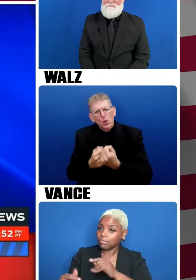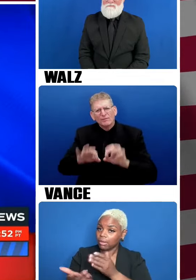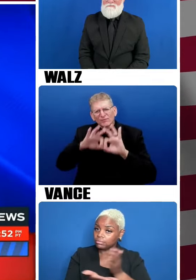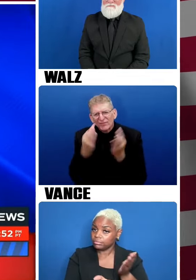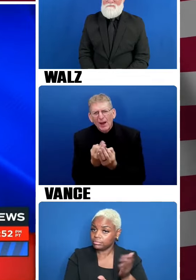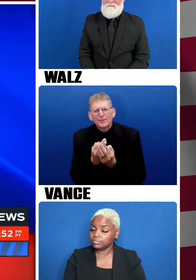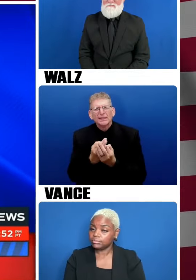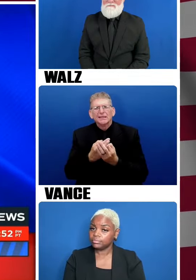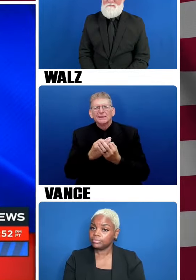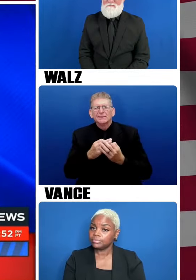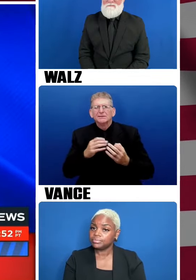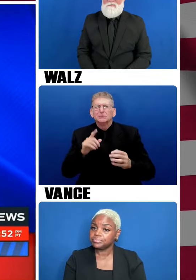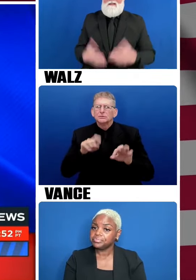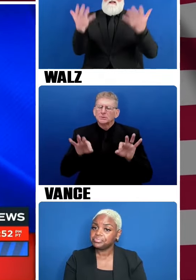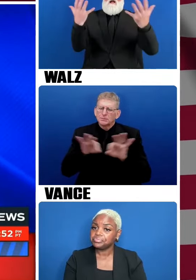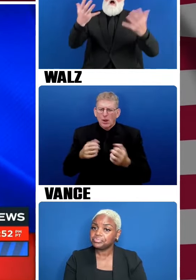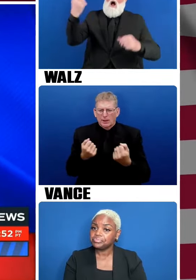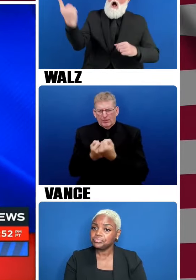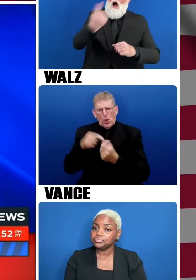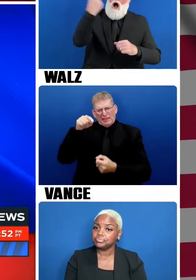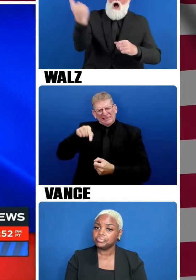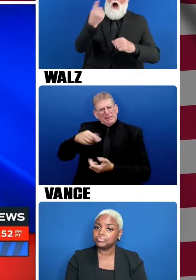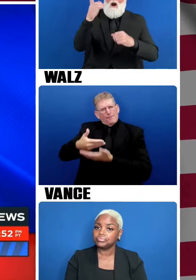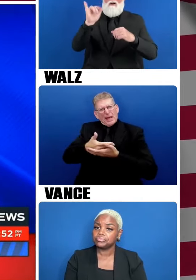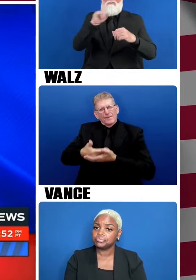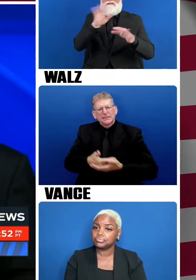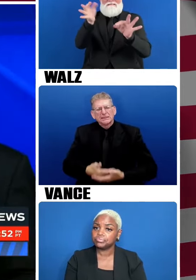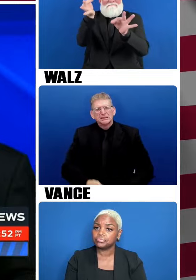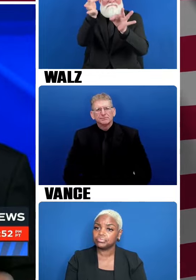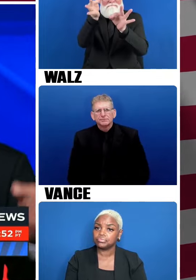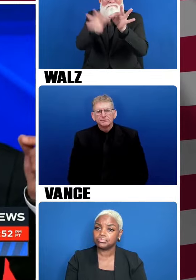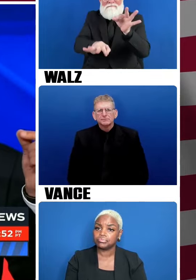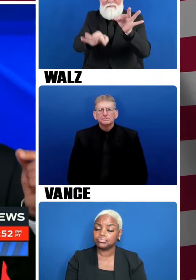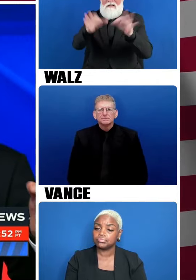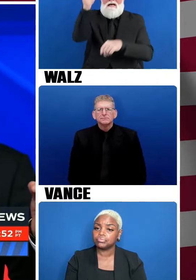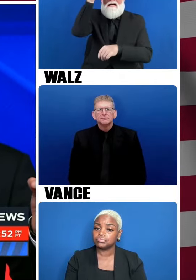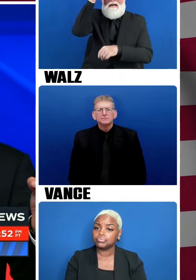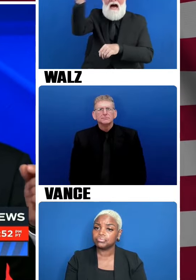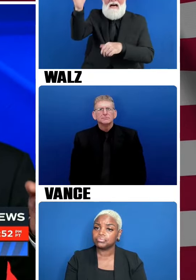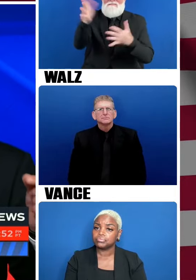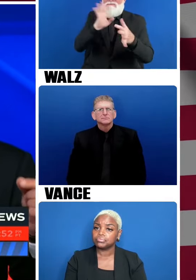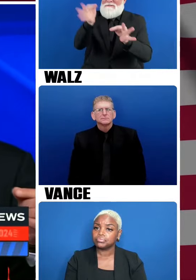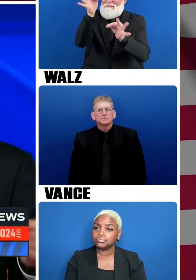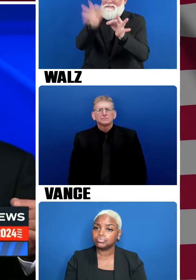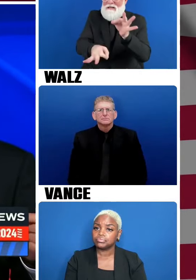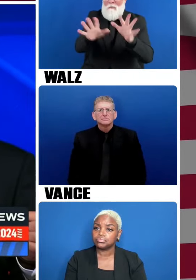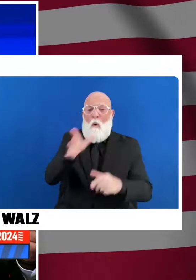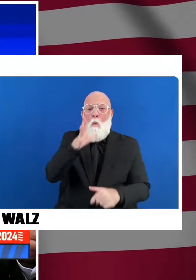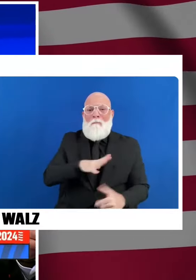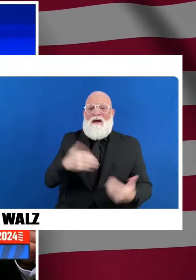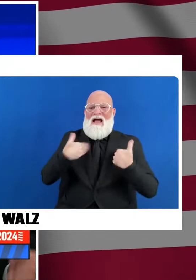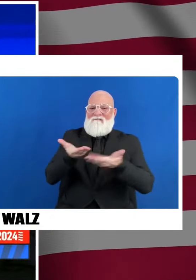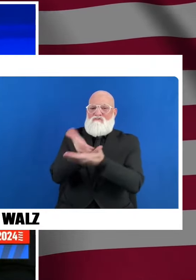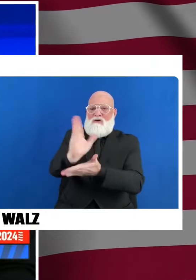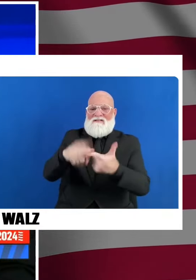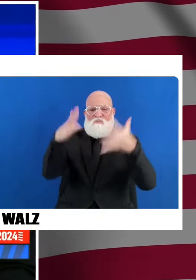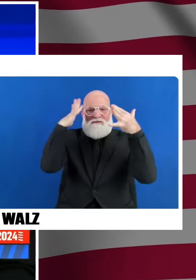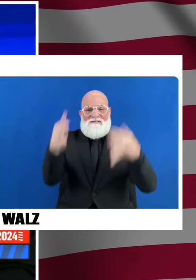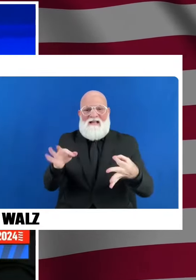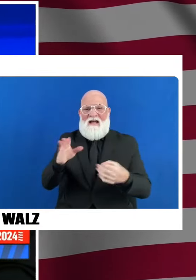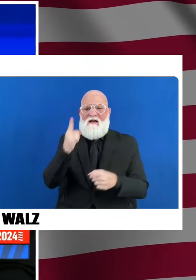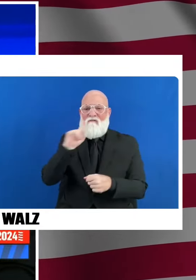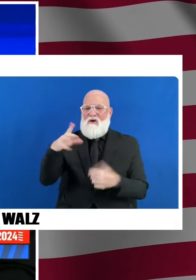simple proposition. These are women's decisions to make about their health care decisions, and the physicians who know best when they need to do this.